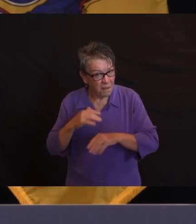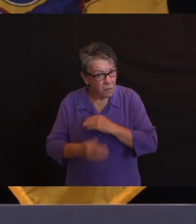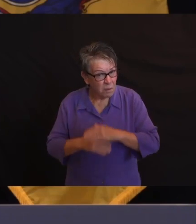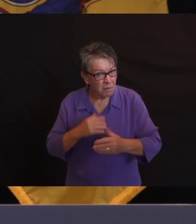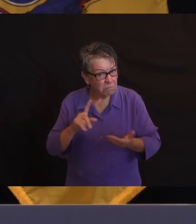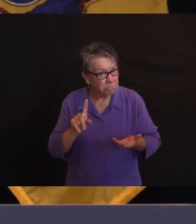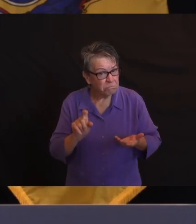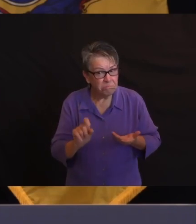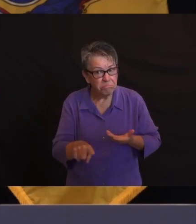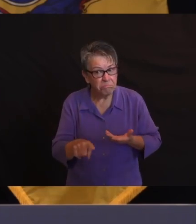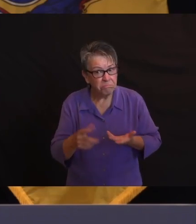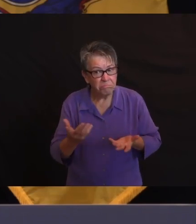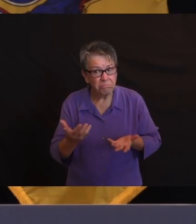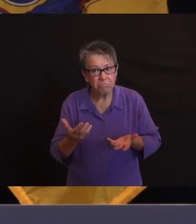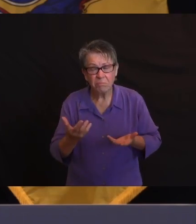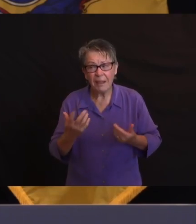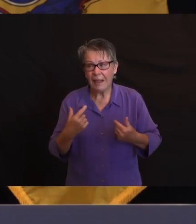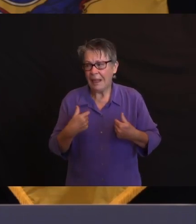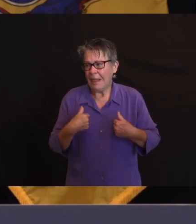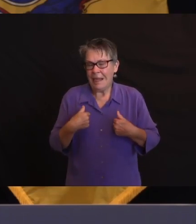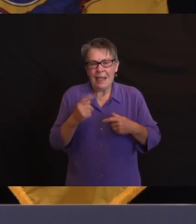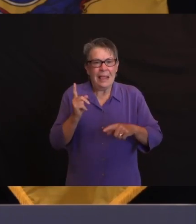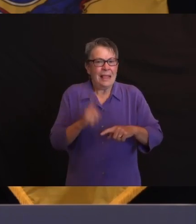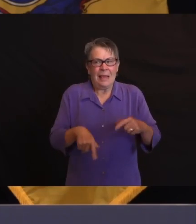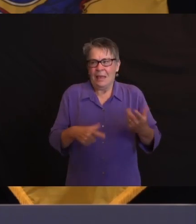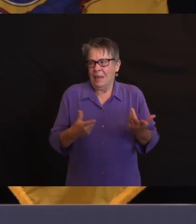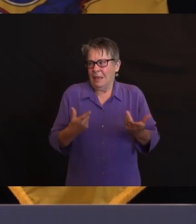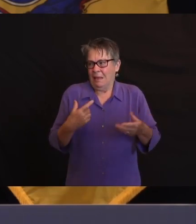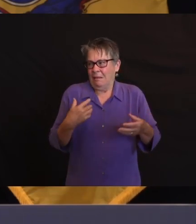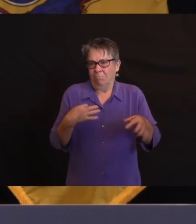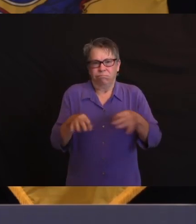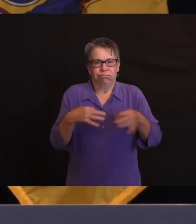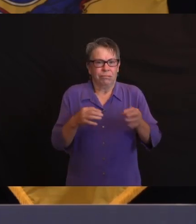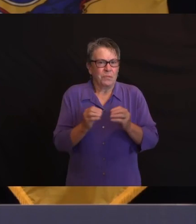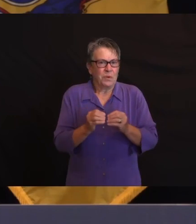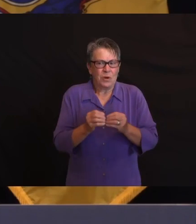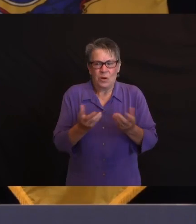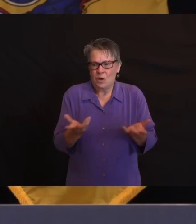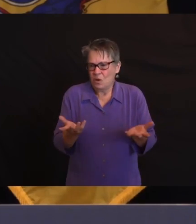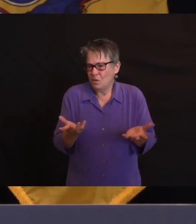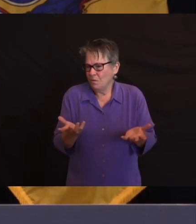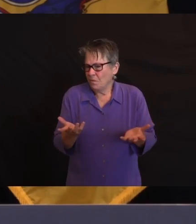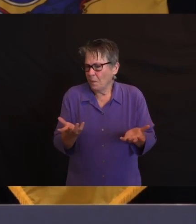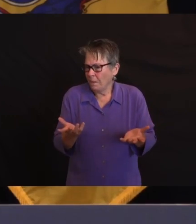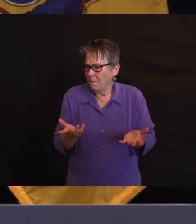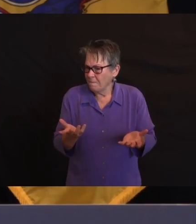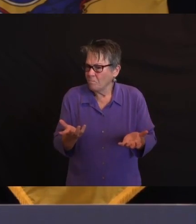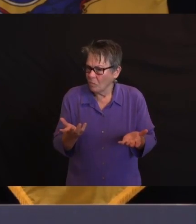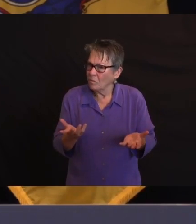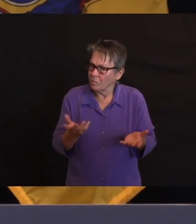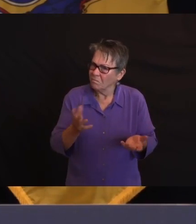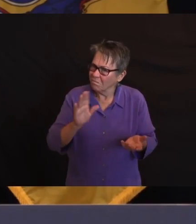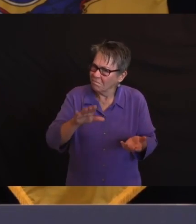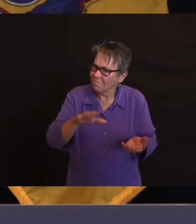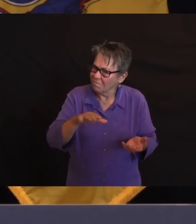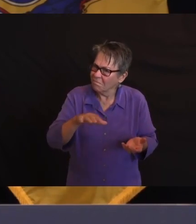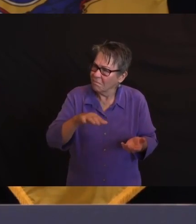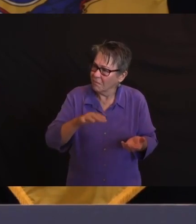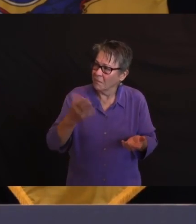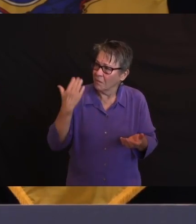that color may look like. We had overwhelmingly a successful hybrid model in the primary, and we've made it